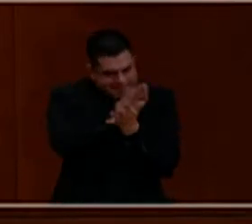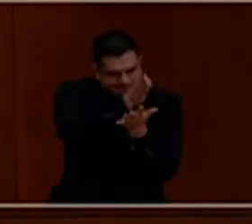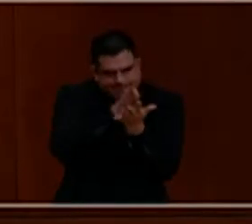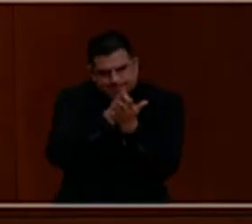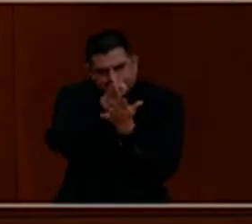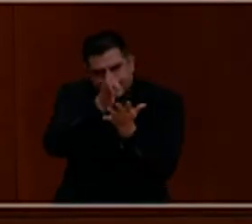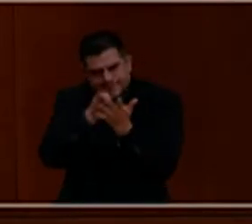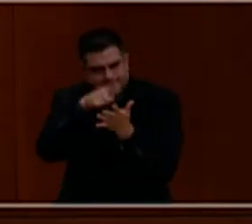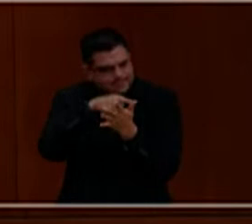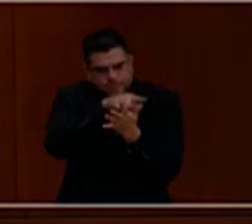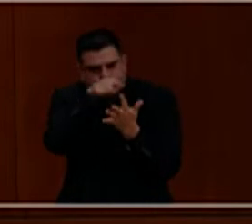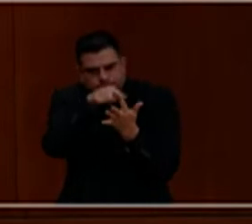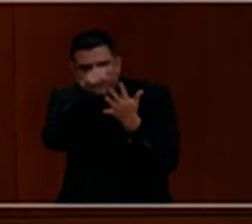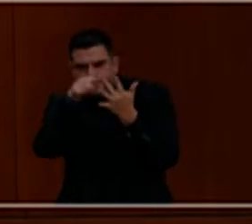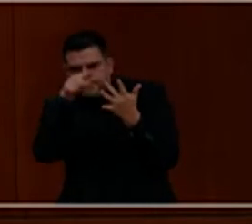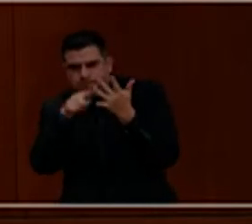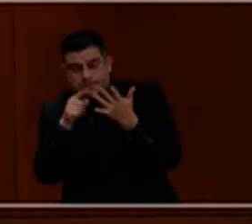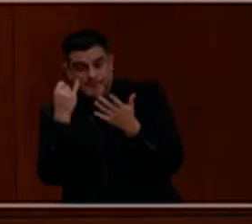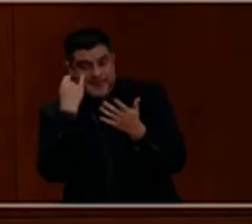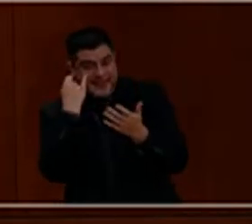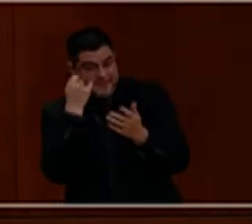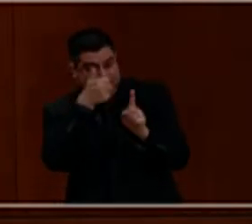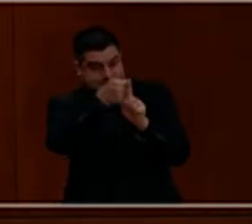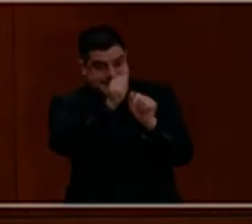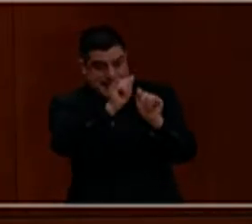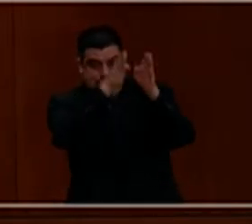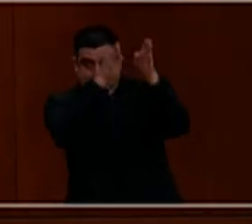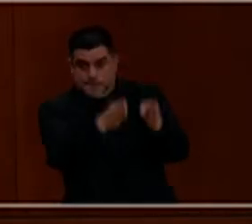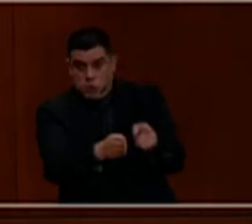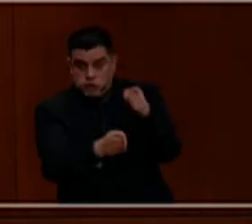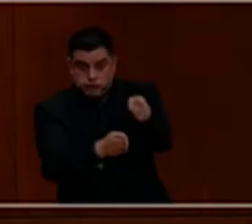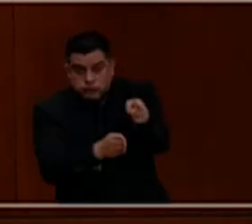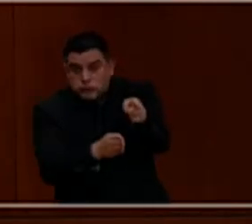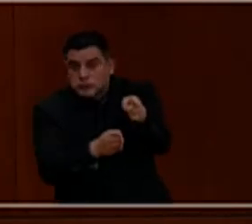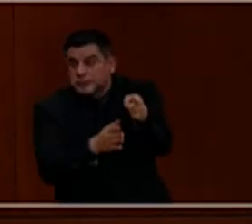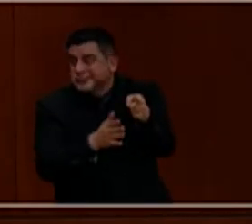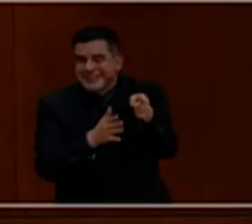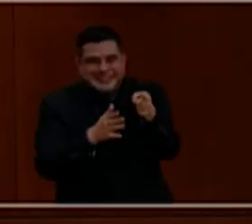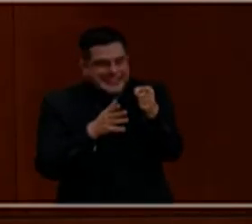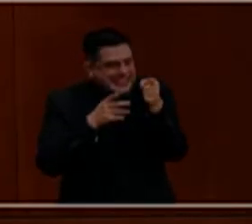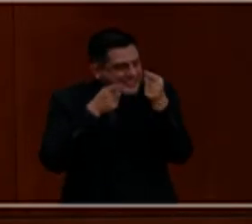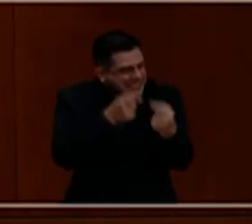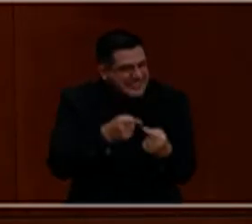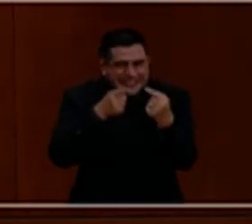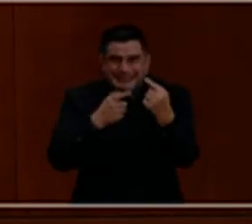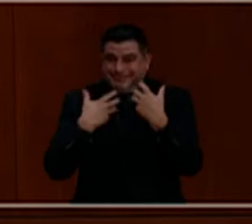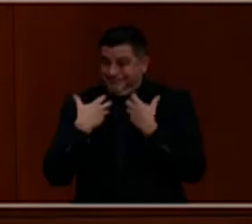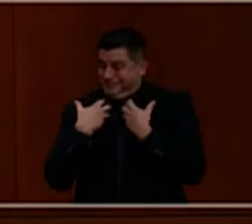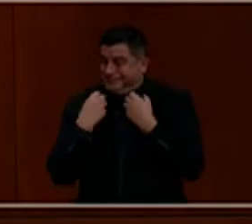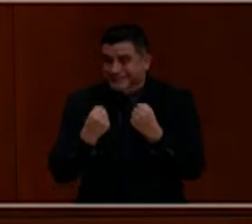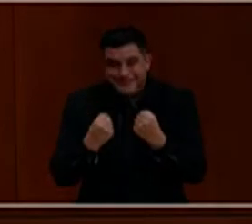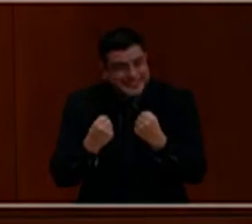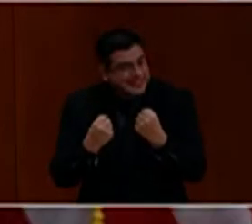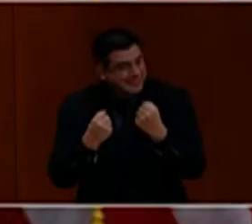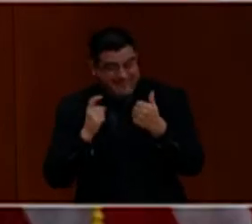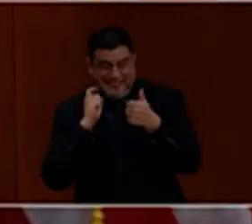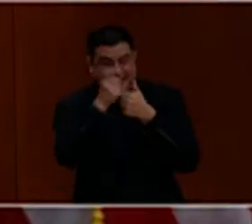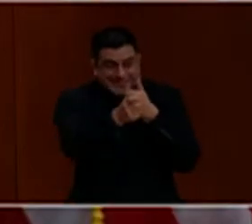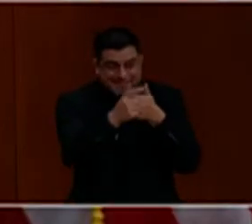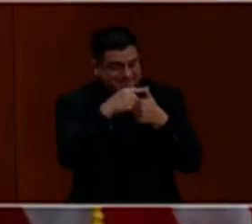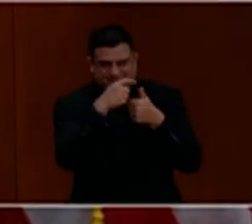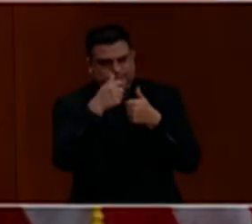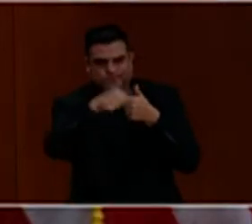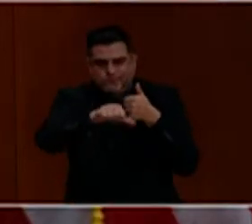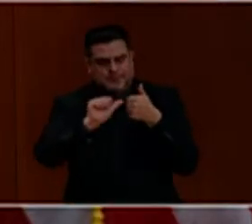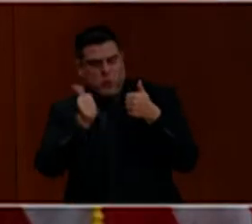pretty quickly, they usually get Decadron, they get remdesivir, and they get convalescent plasma. And the remdesivir started. Plus or